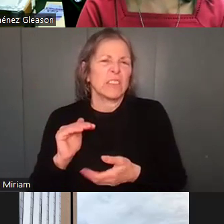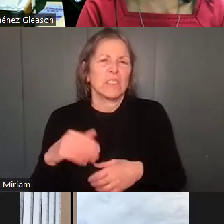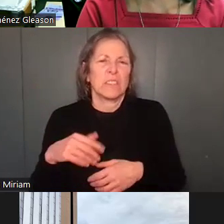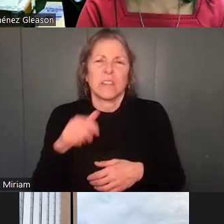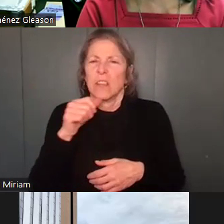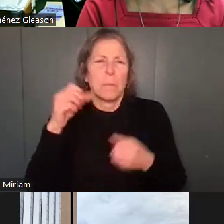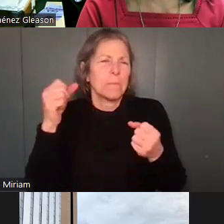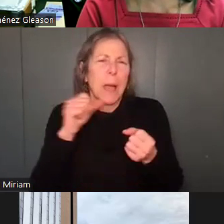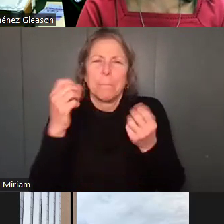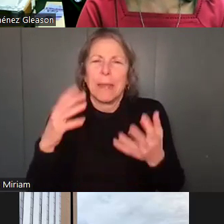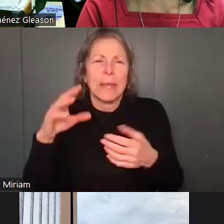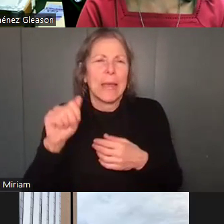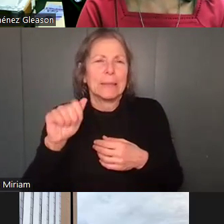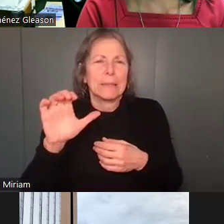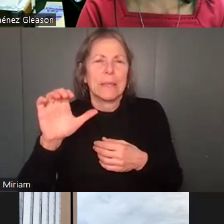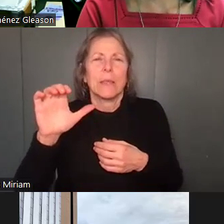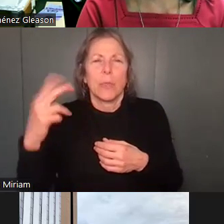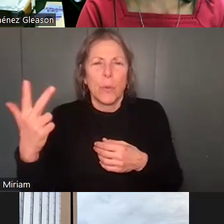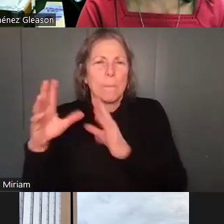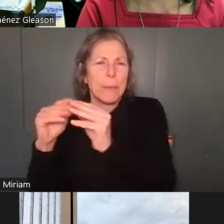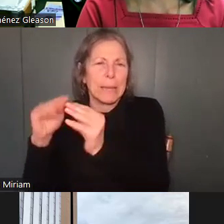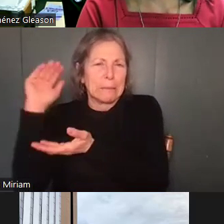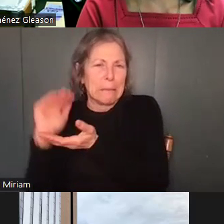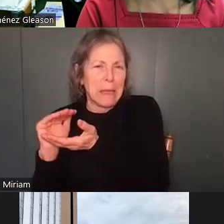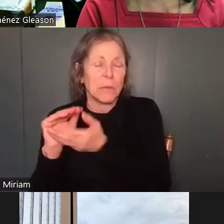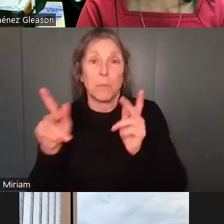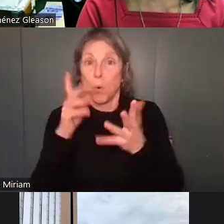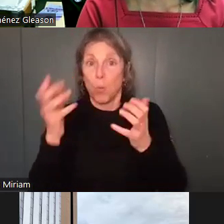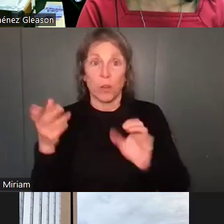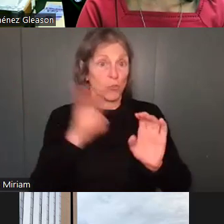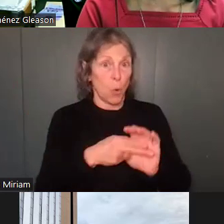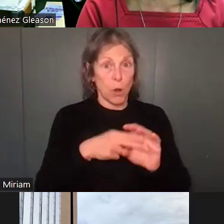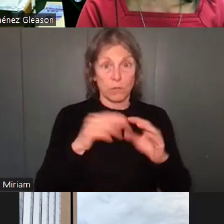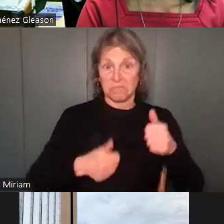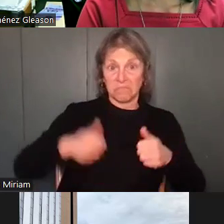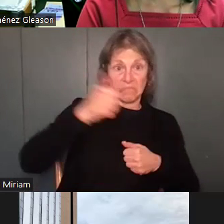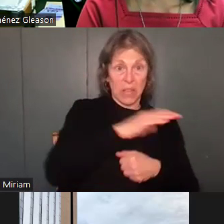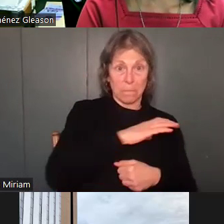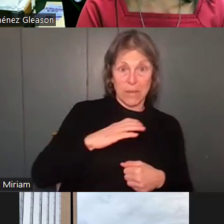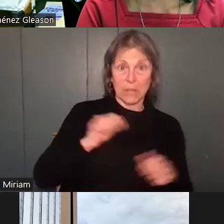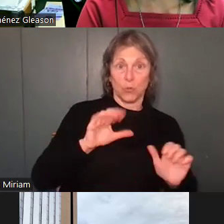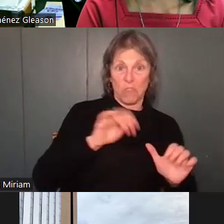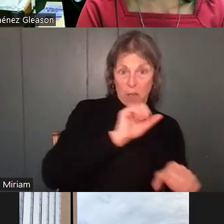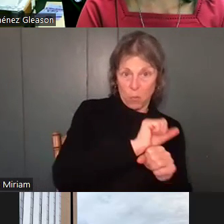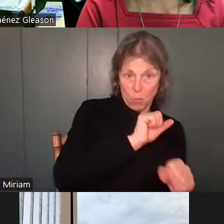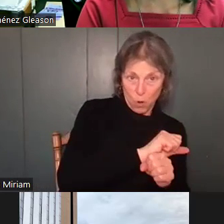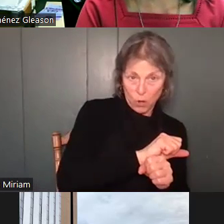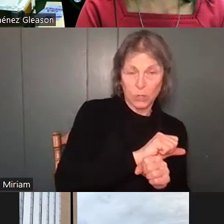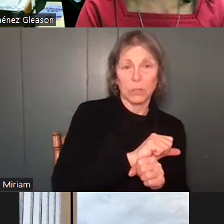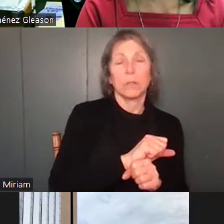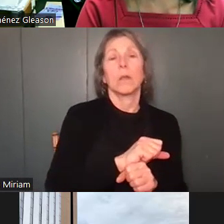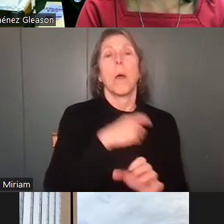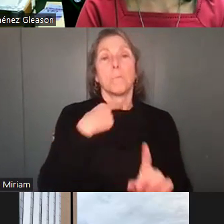enable AC3 members that want to be on the steering committee for the plan to do that work, as well as be on AC3.